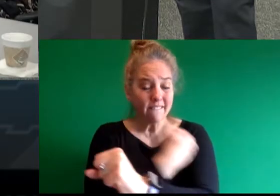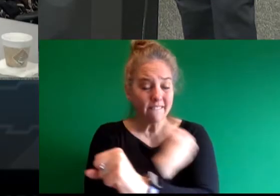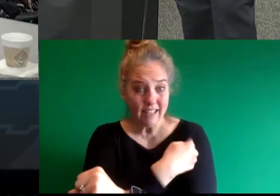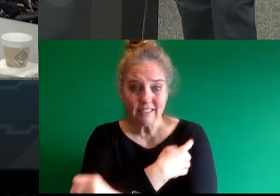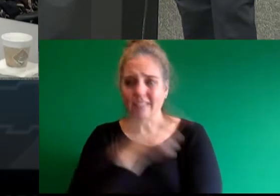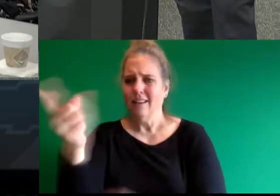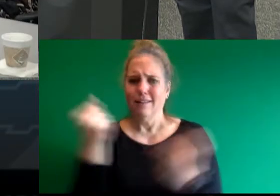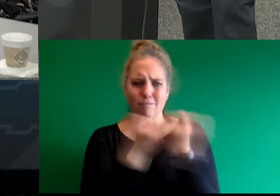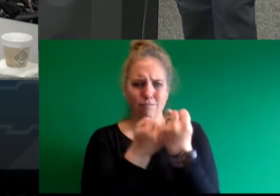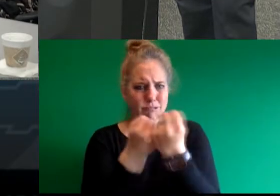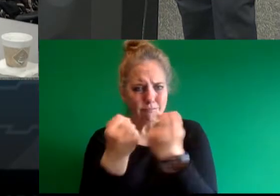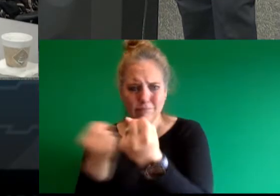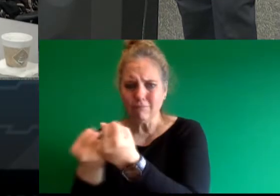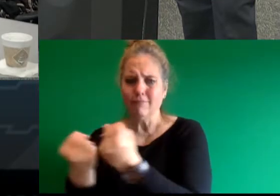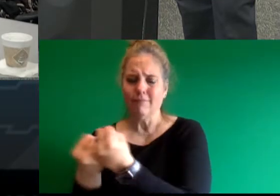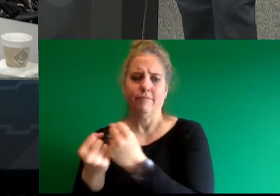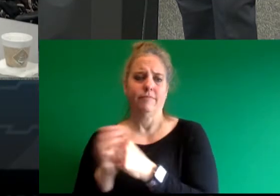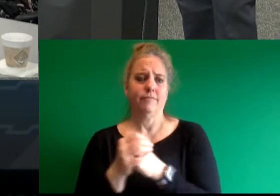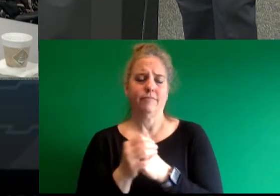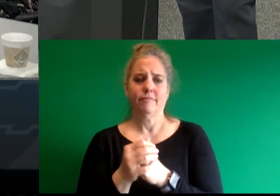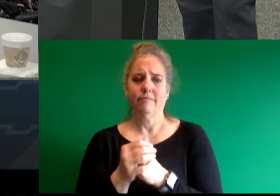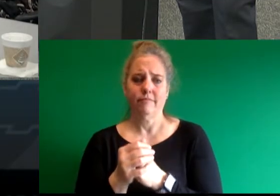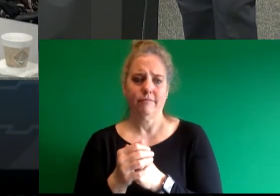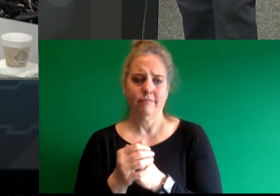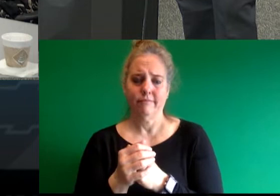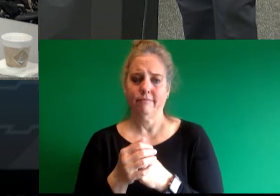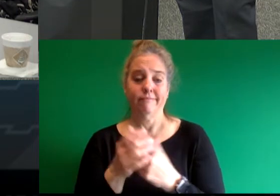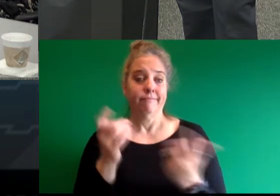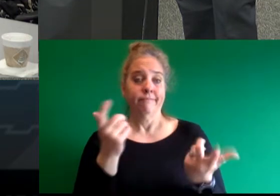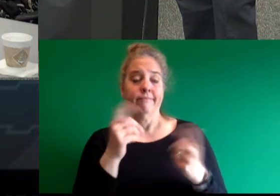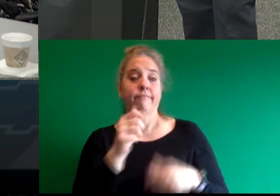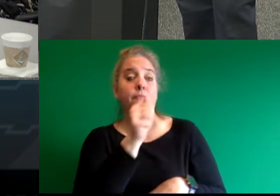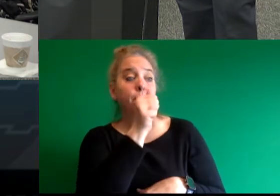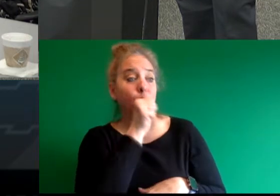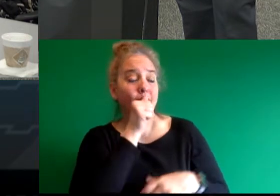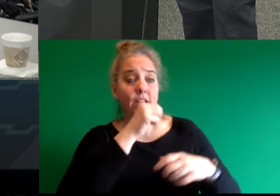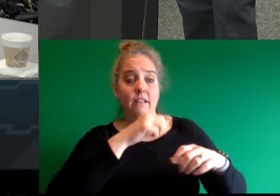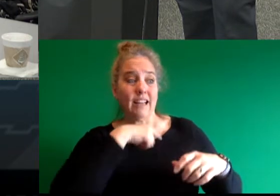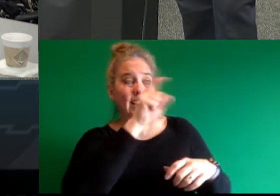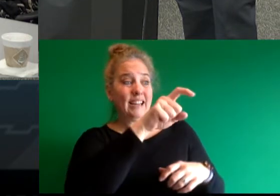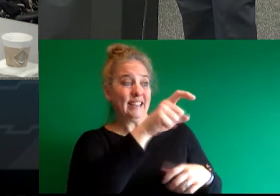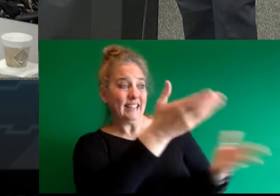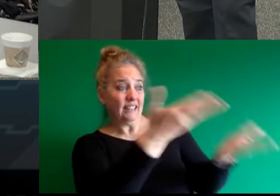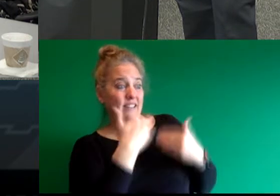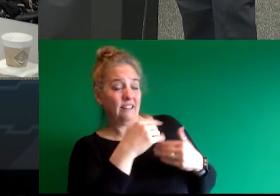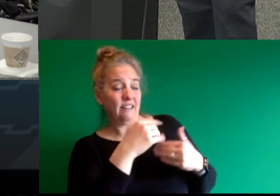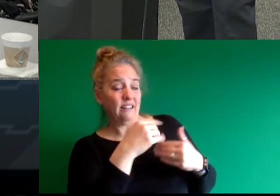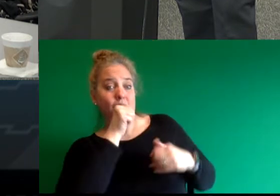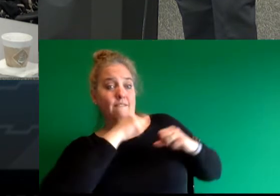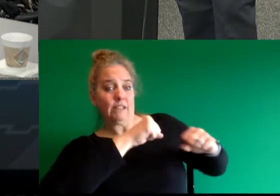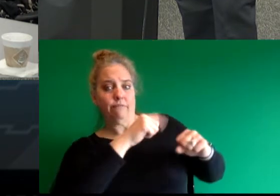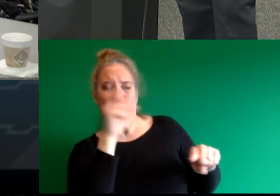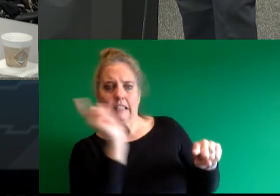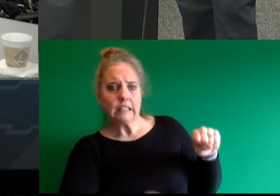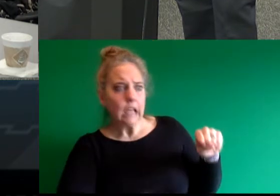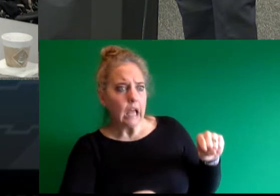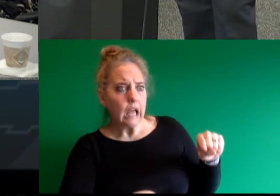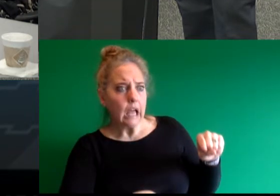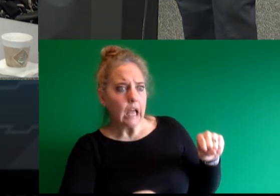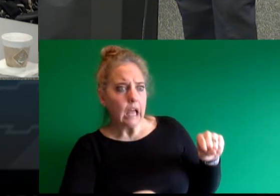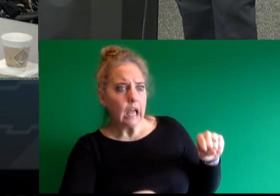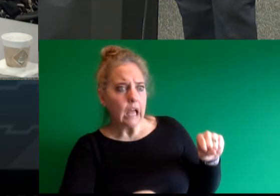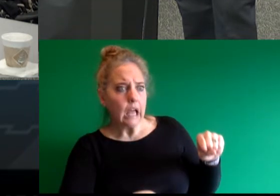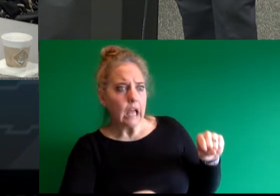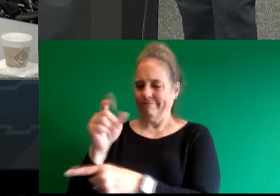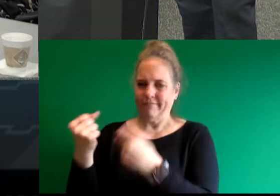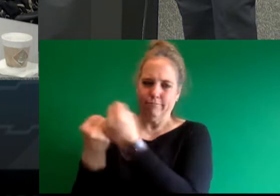services. We greatly appreciate the support that she's provided to us over the years, and though we are sorry to see her go,